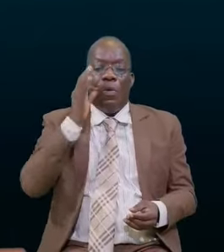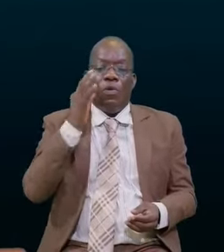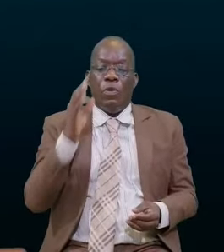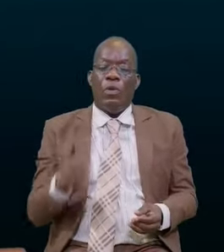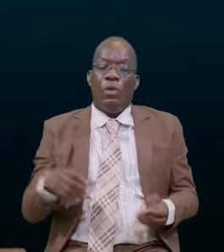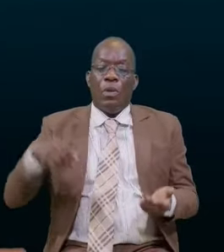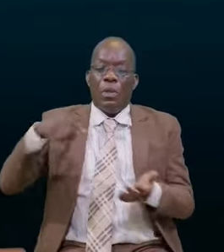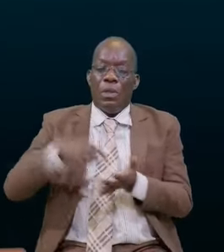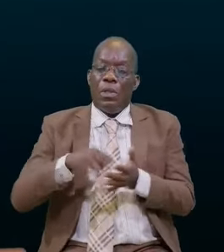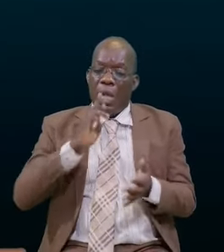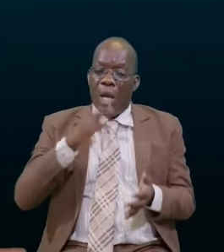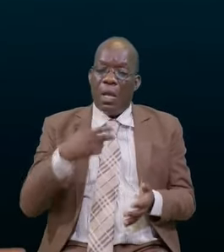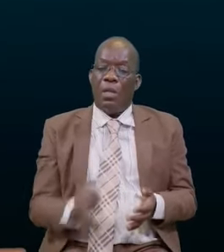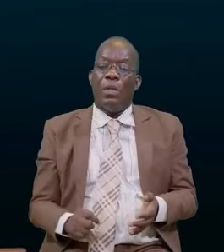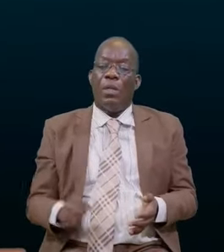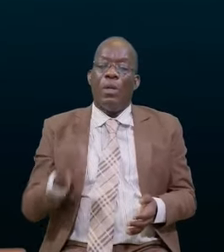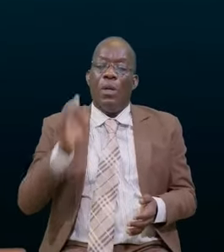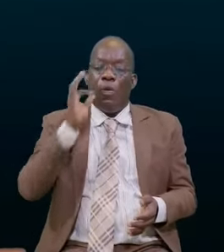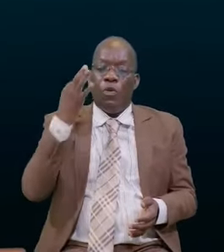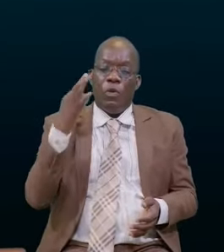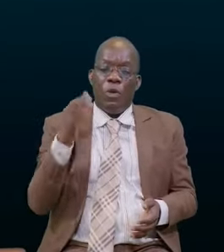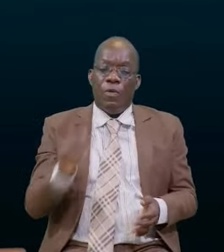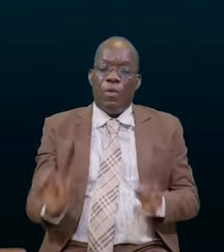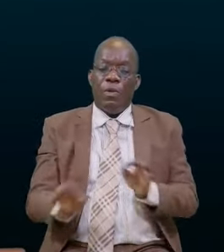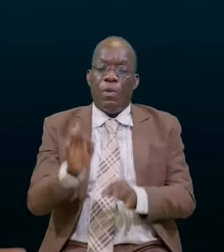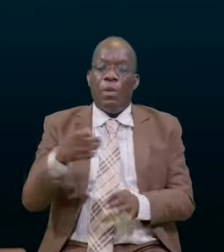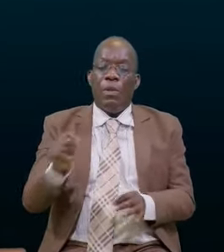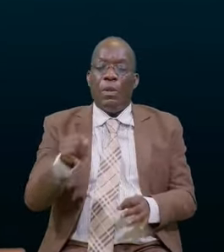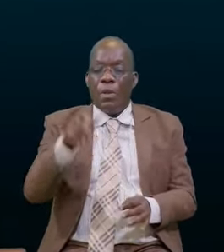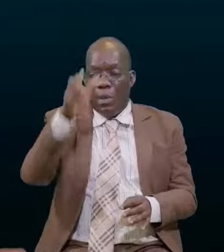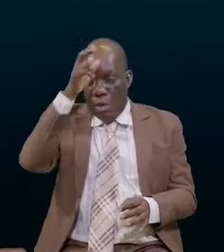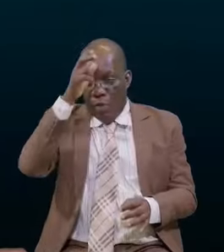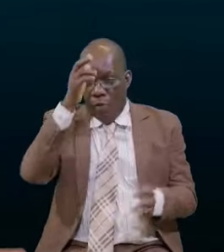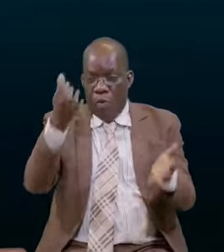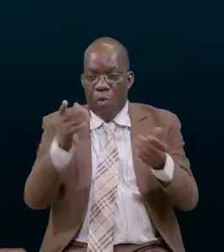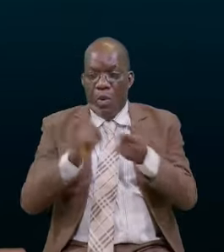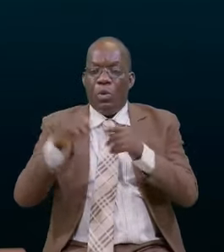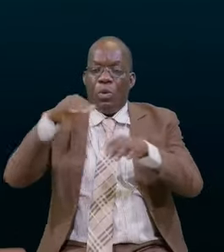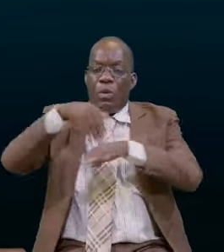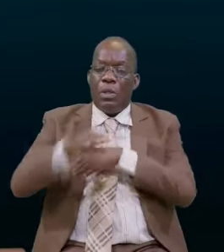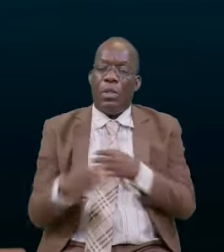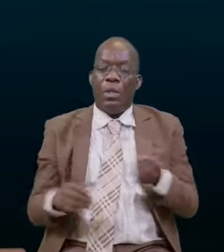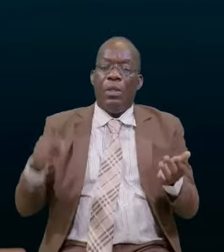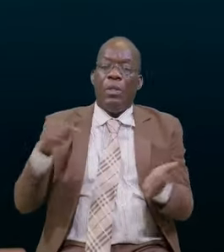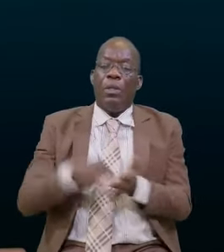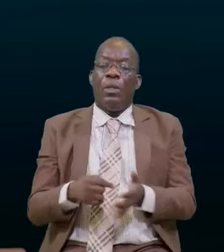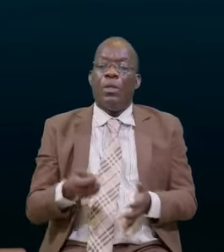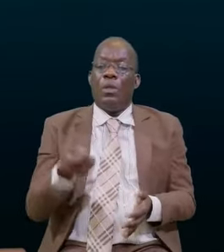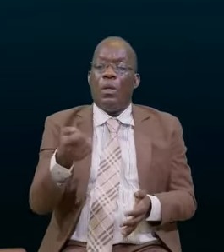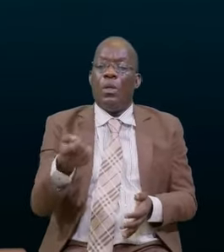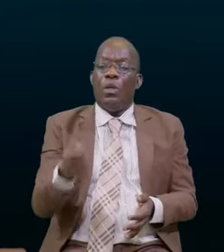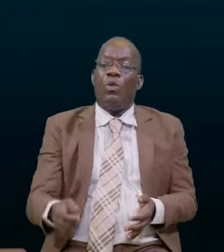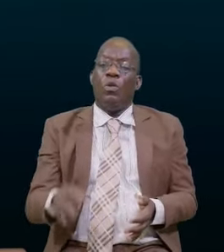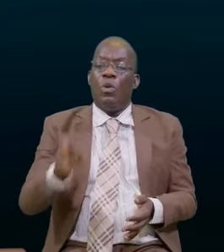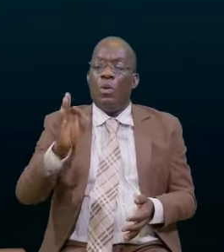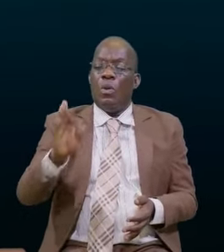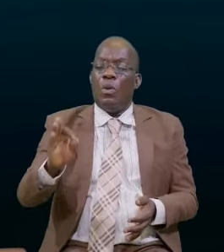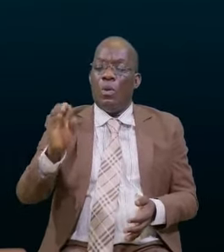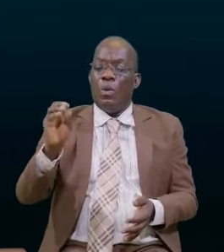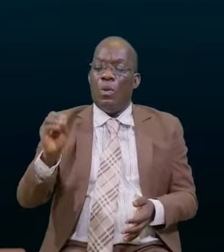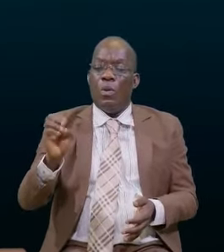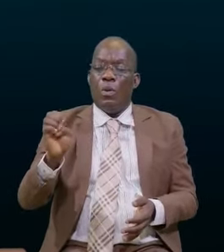grapes and the devil want to send these little foxes to defile us to destroy this fruit of the